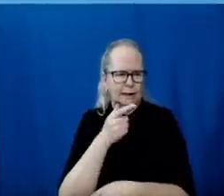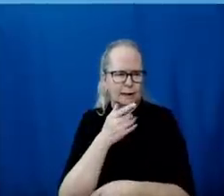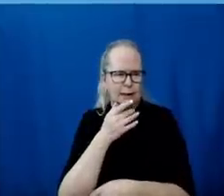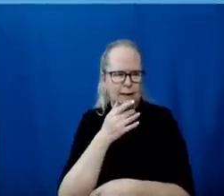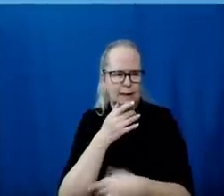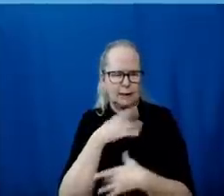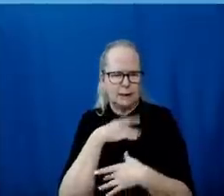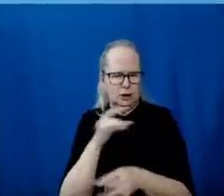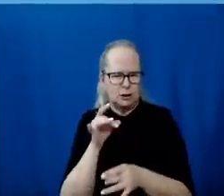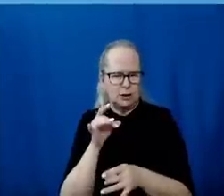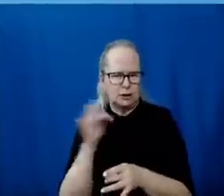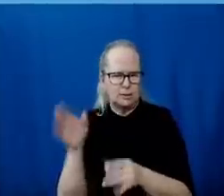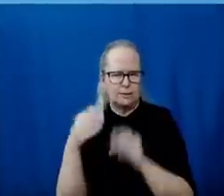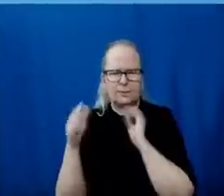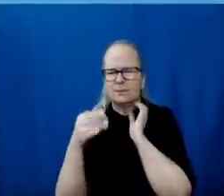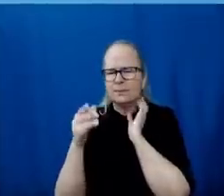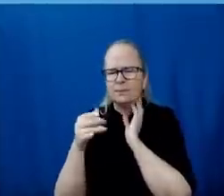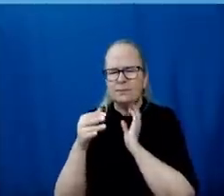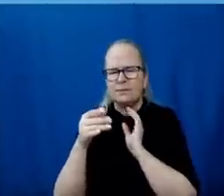what was Jon Snow?